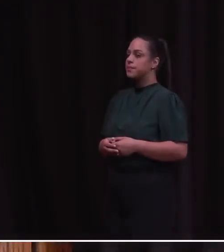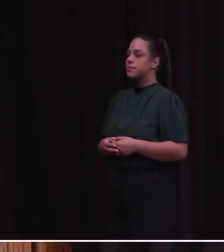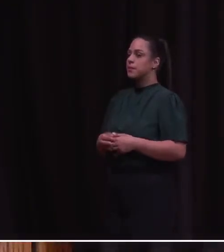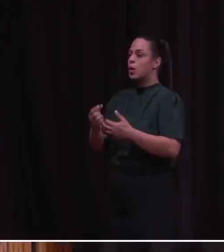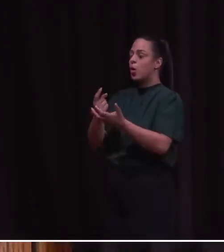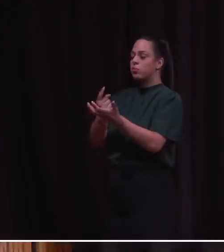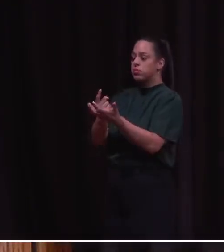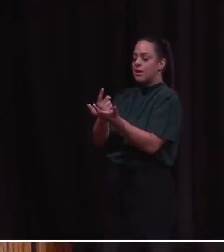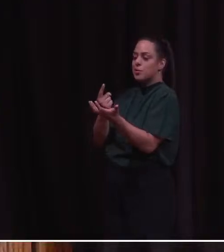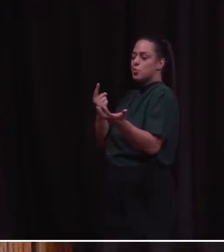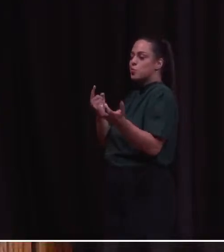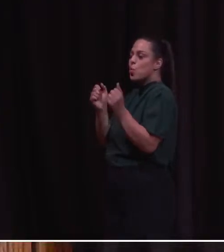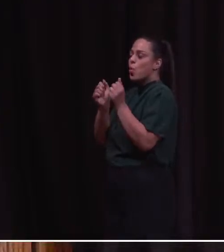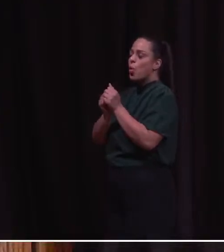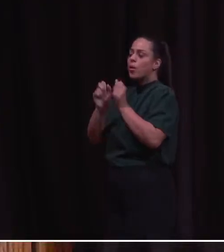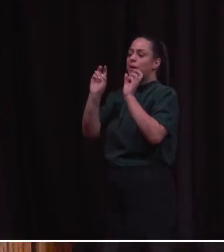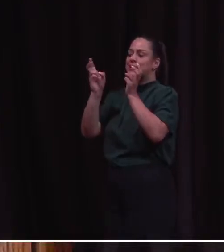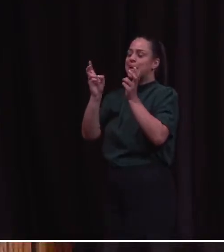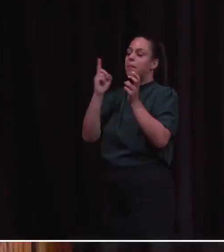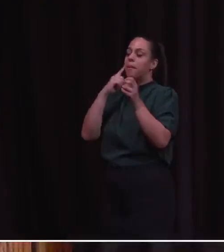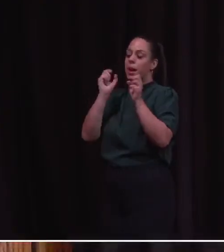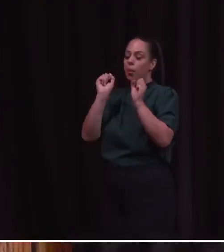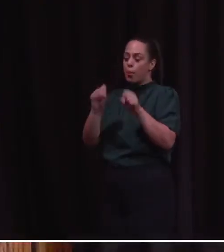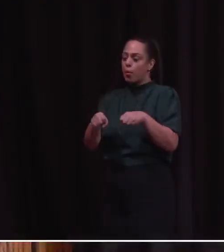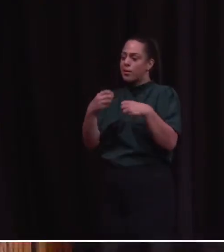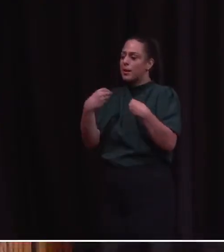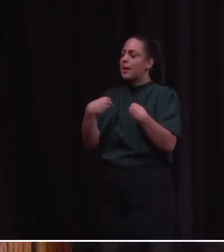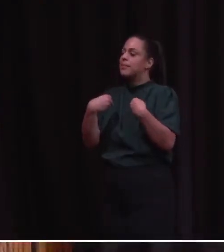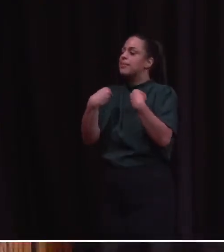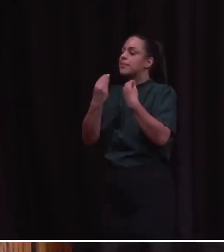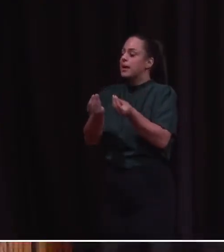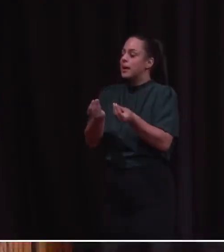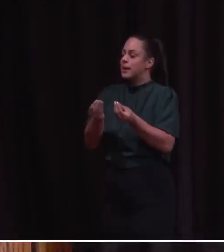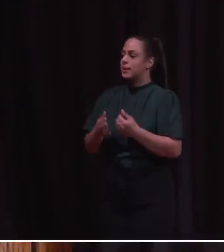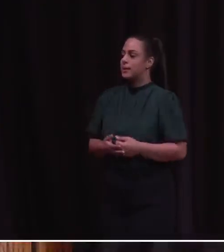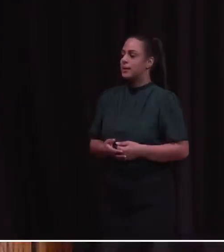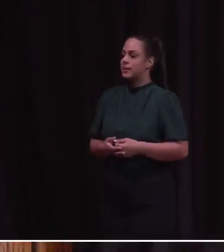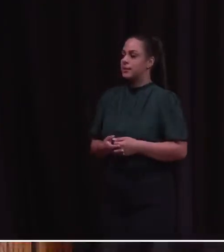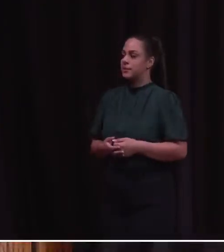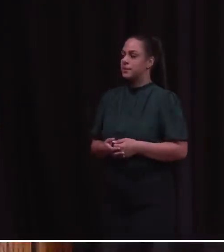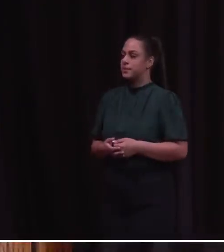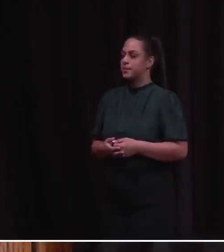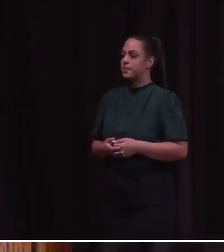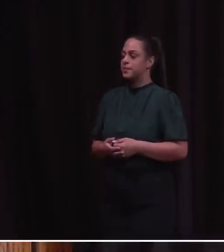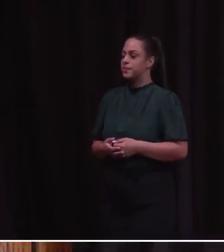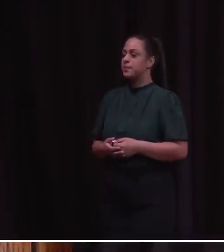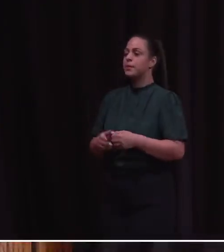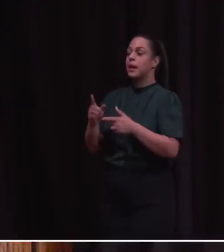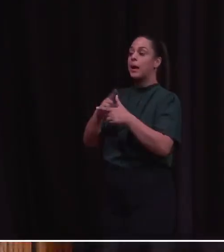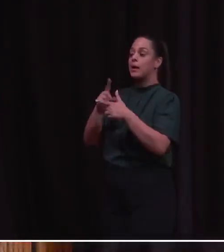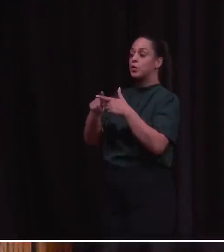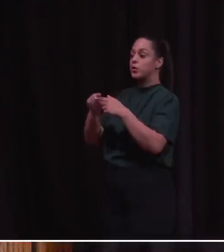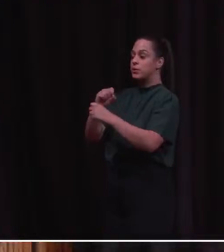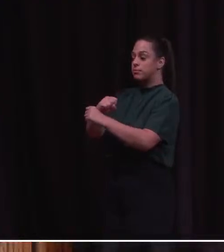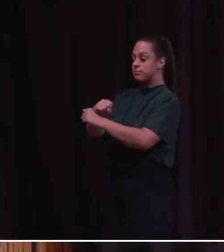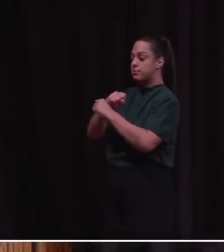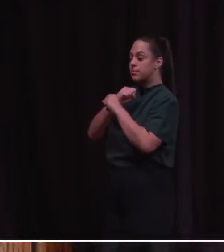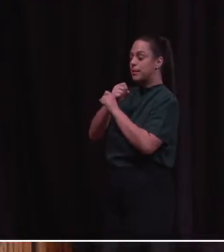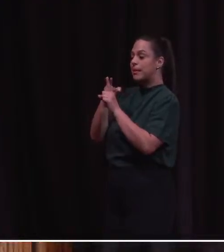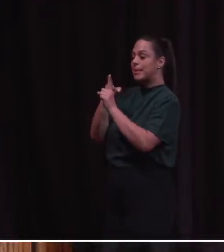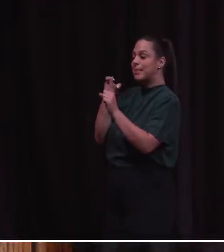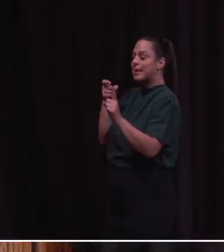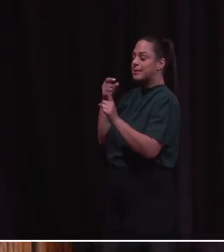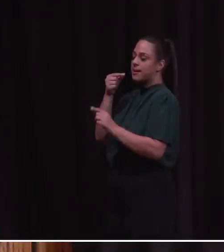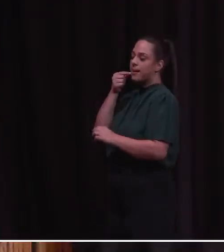So the interest in making sure somebody is this gender or that gender, like so